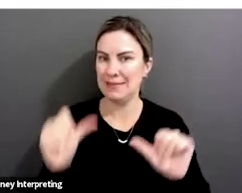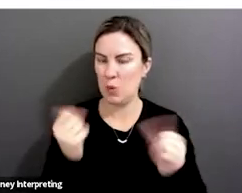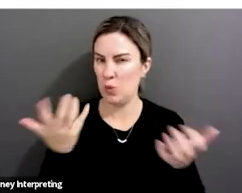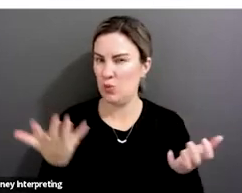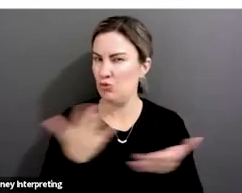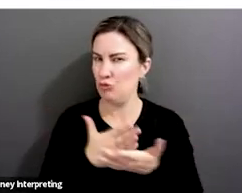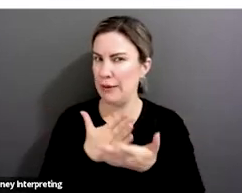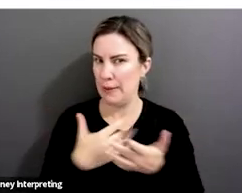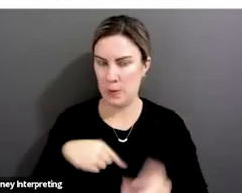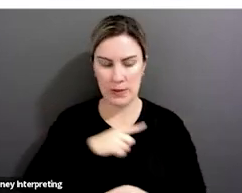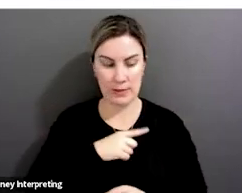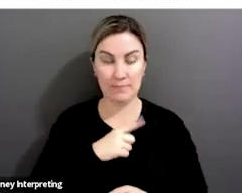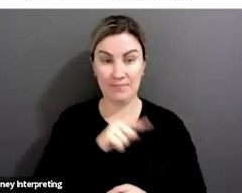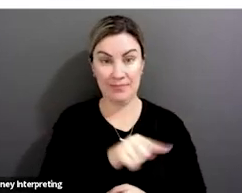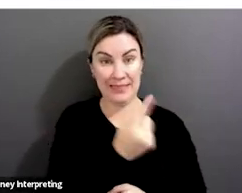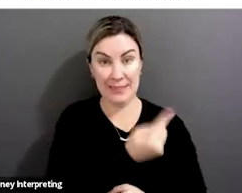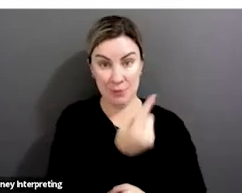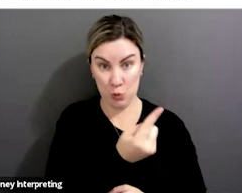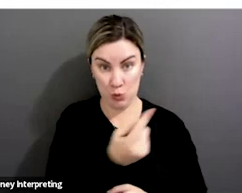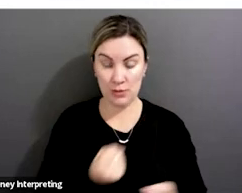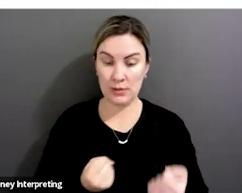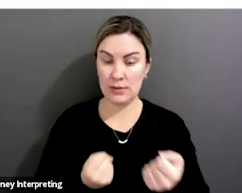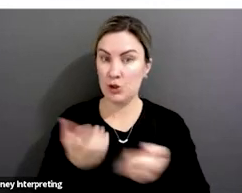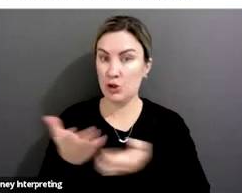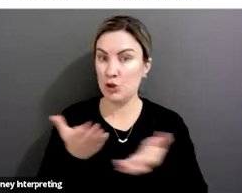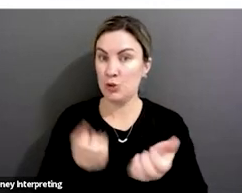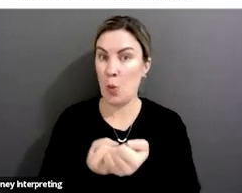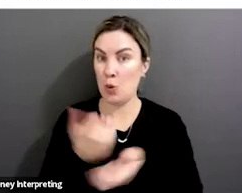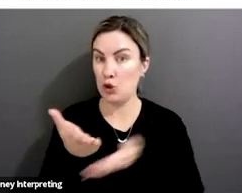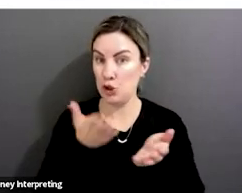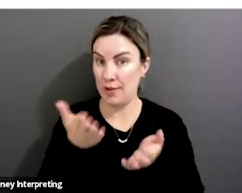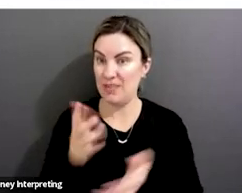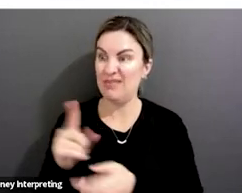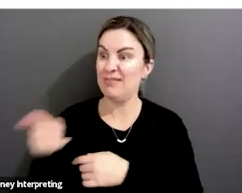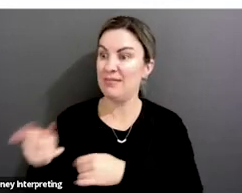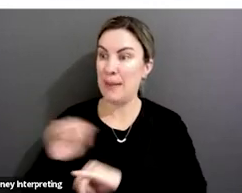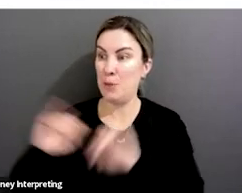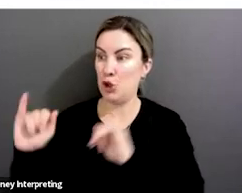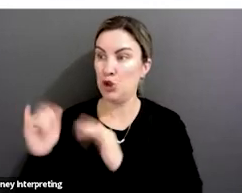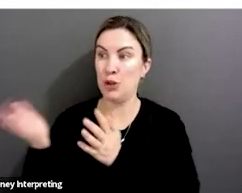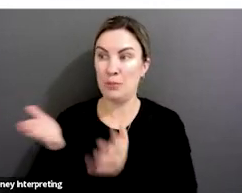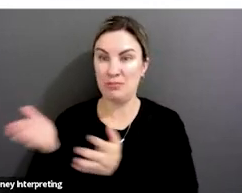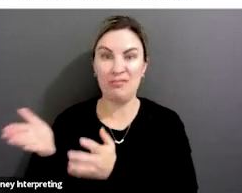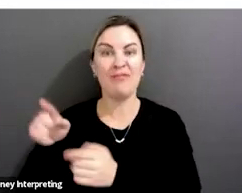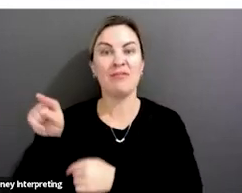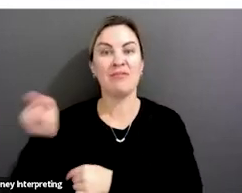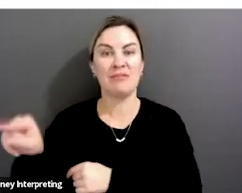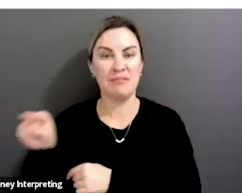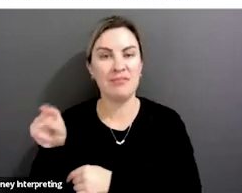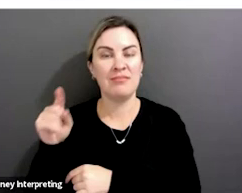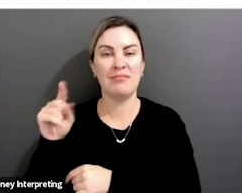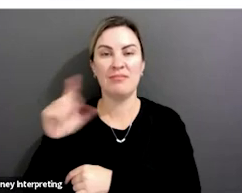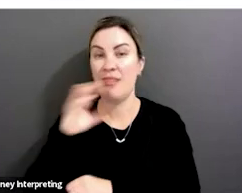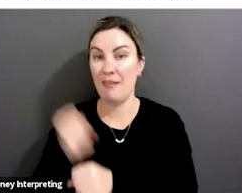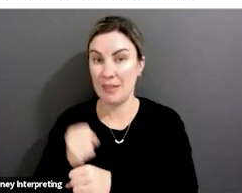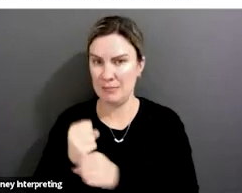bring individuals, the services that support them, together with emergency personnel and government to make sure this is actually going to work